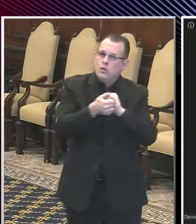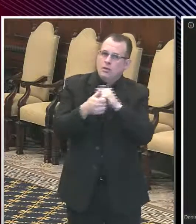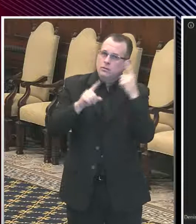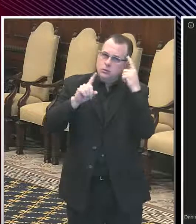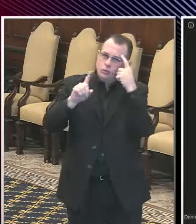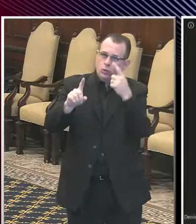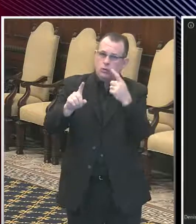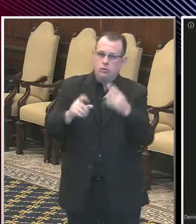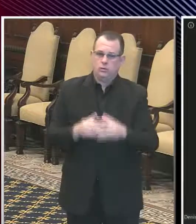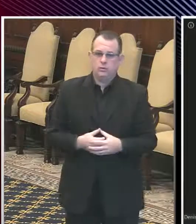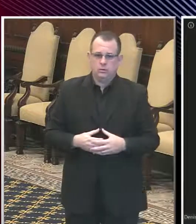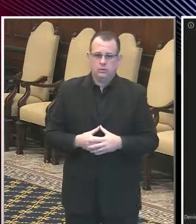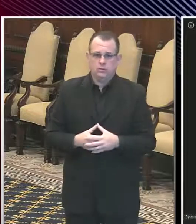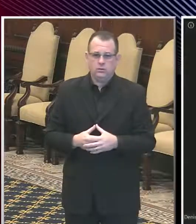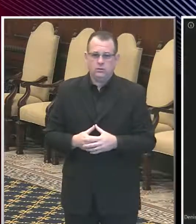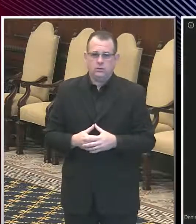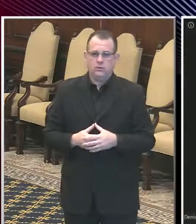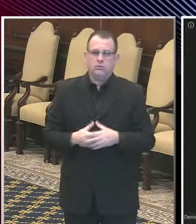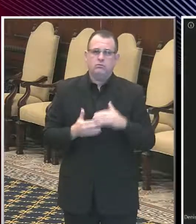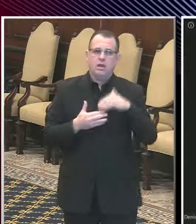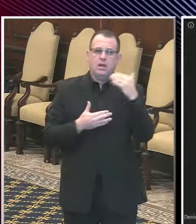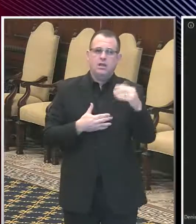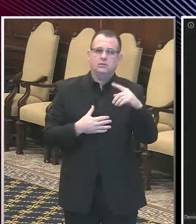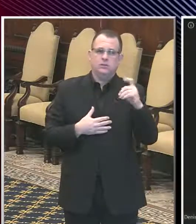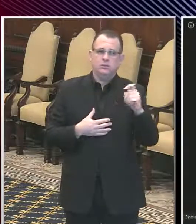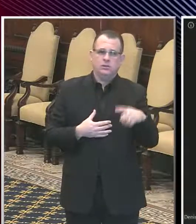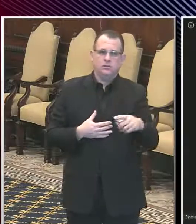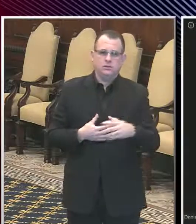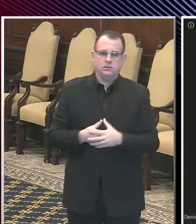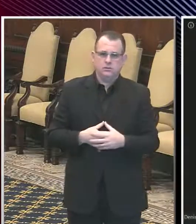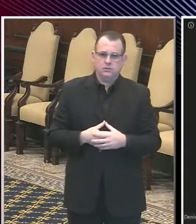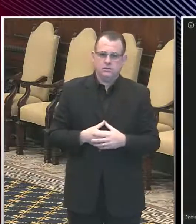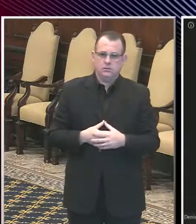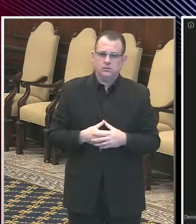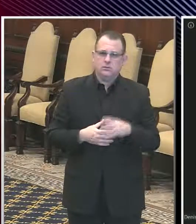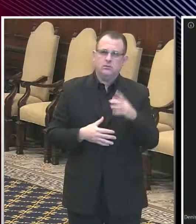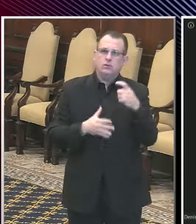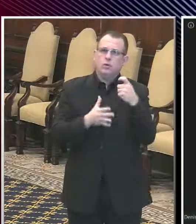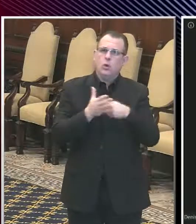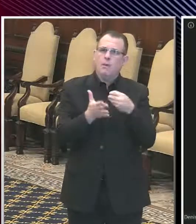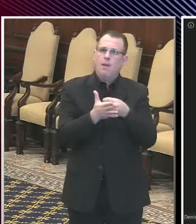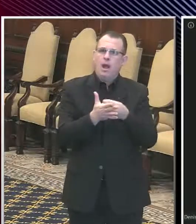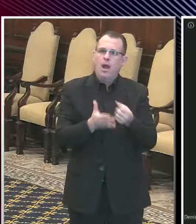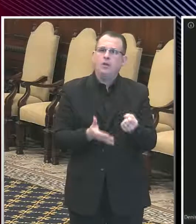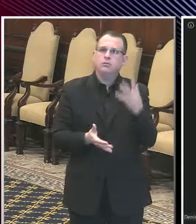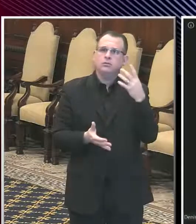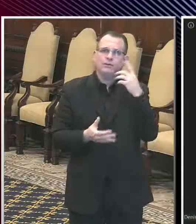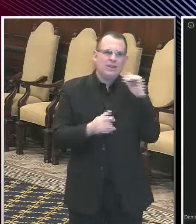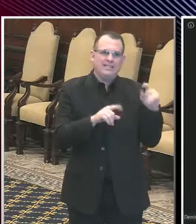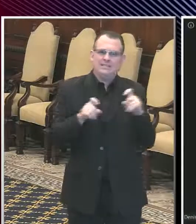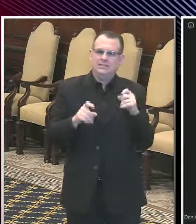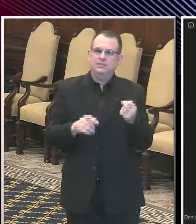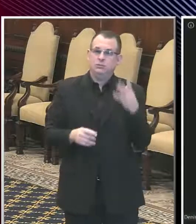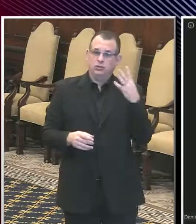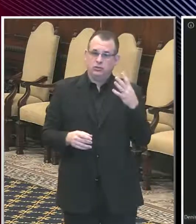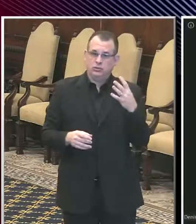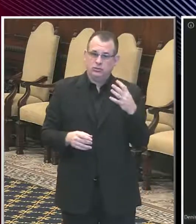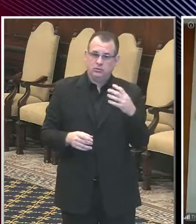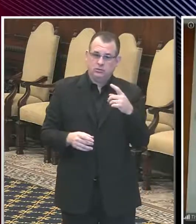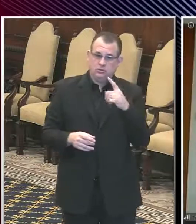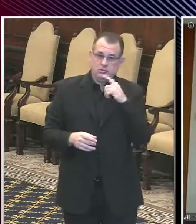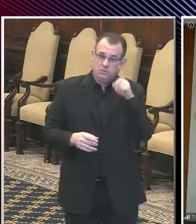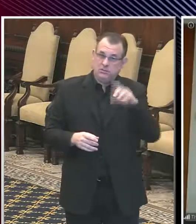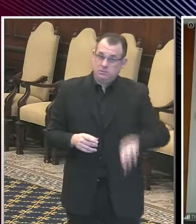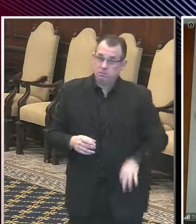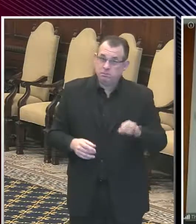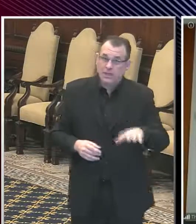my second question, which was, is there a cost for the testing? So you're saying basically that there is. There's